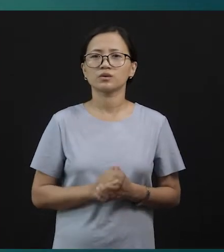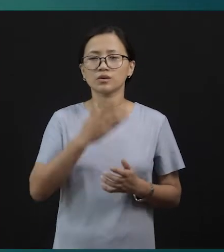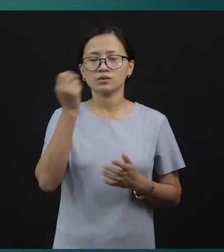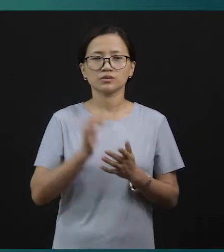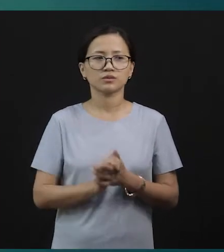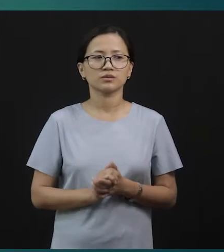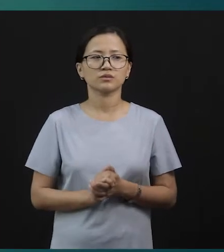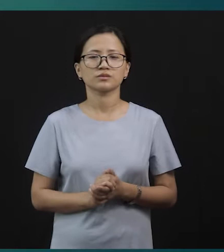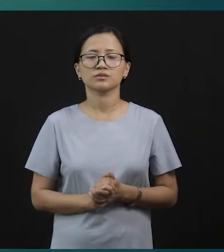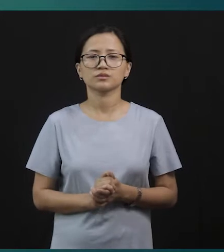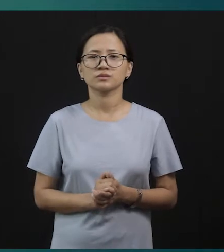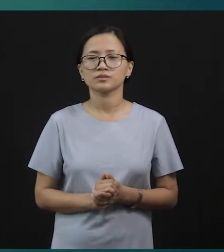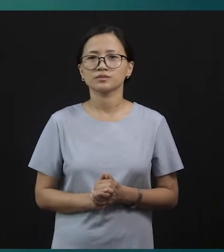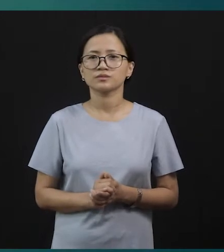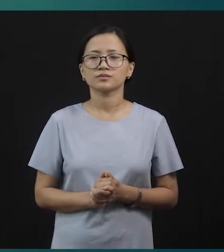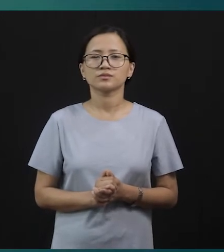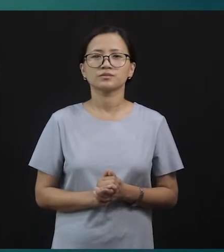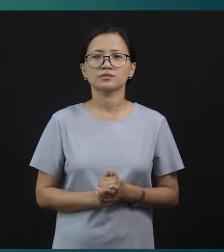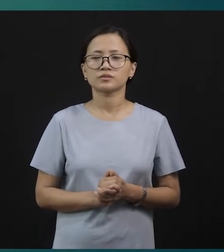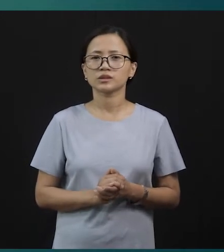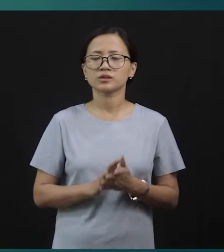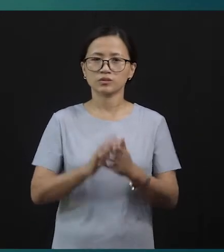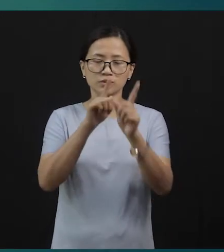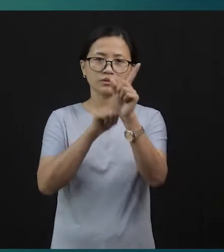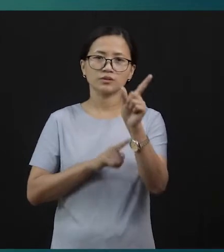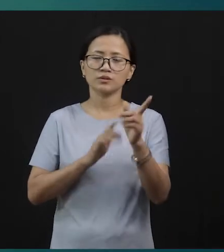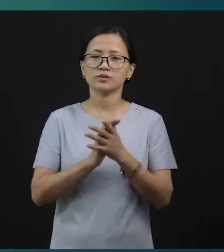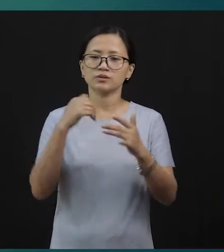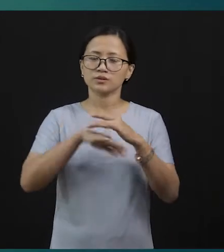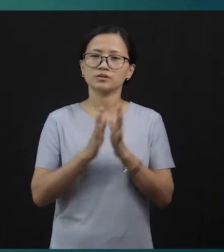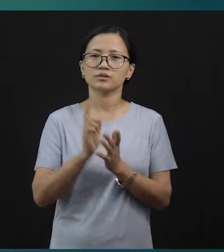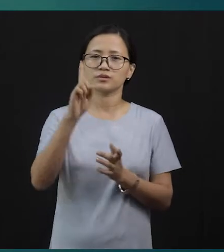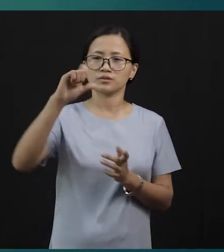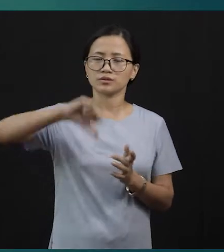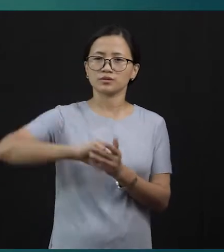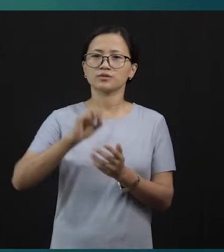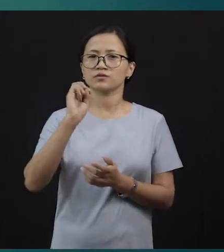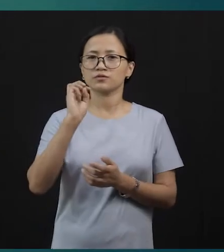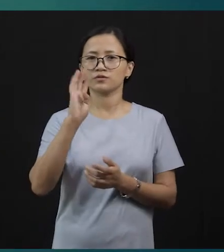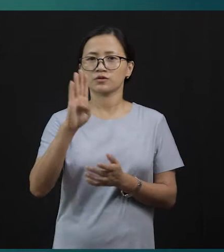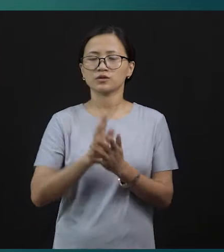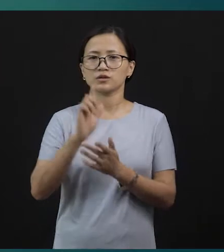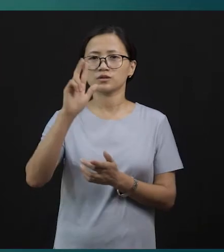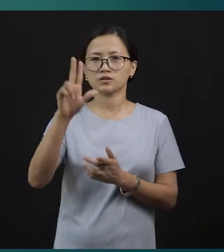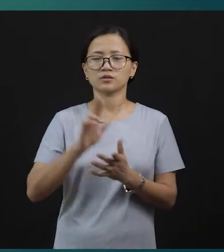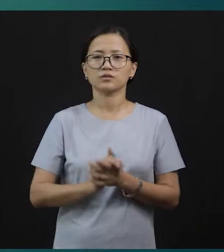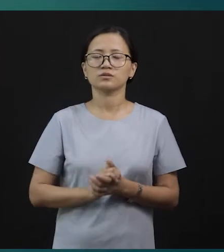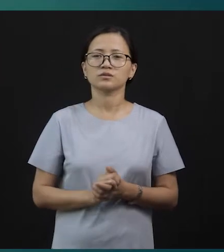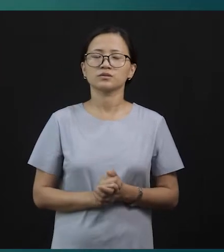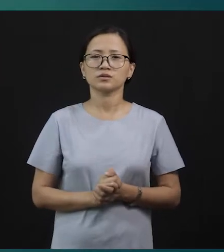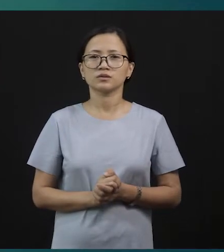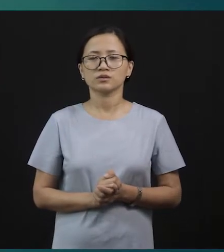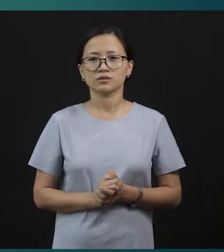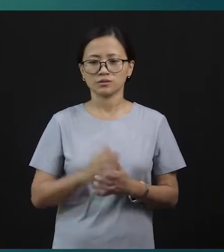Good Hope discovered? Yes, it was in the year 1948. We will also be conducting some tests later